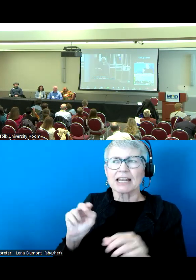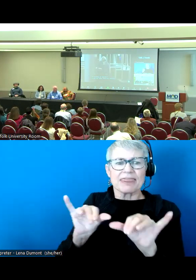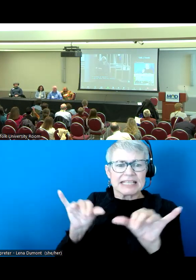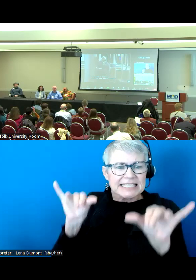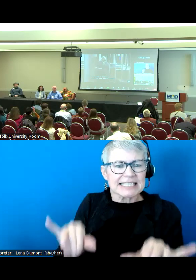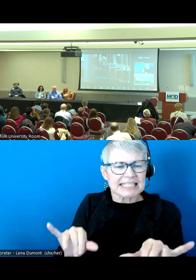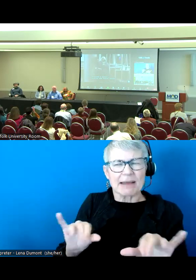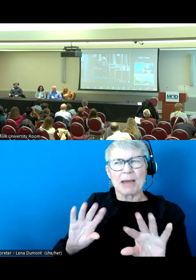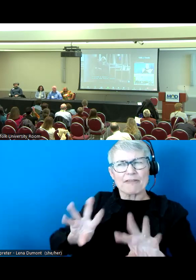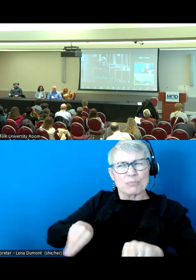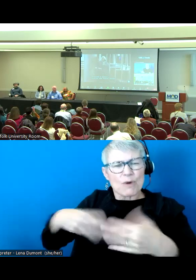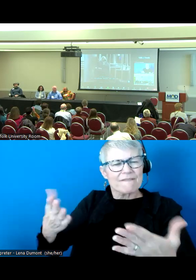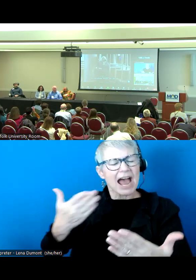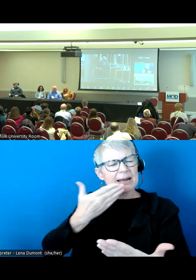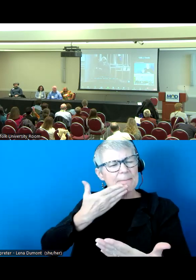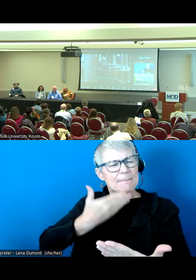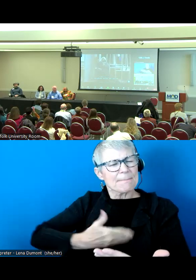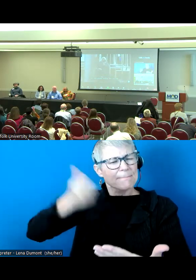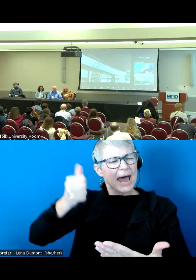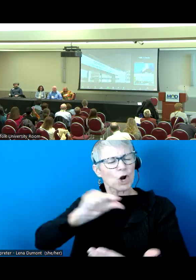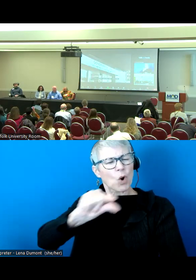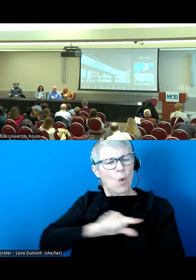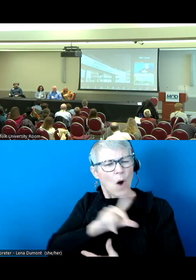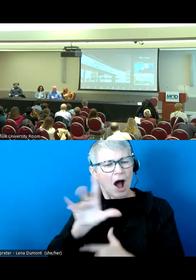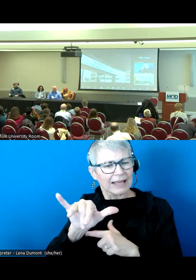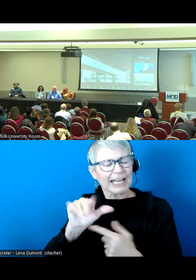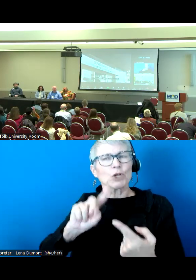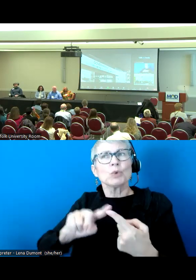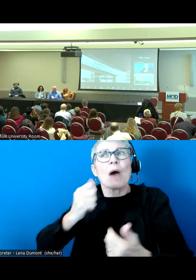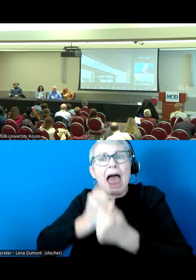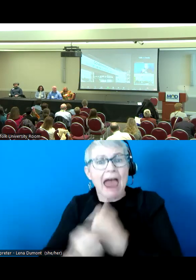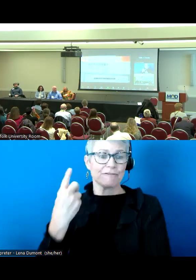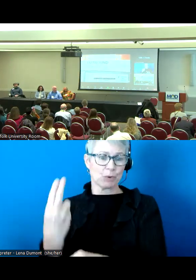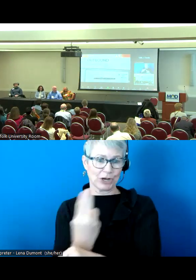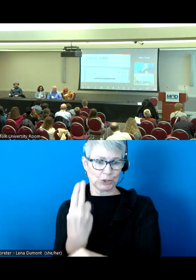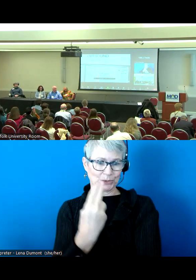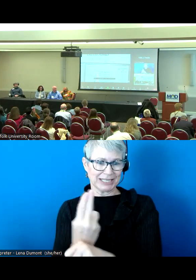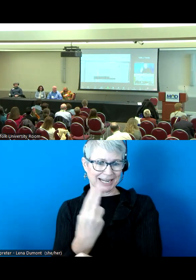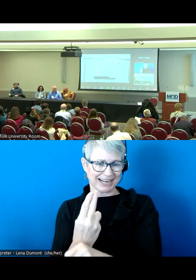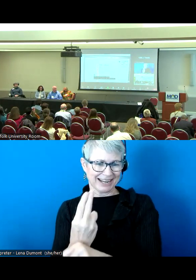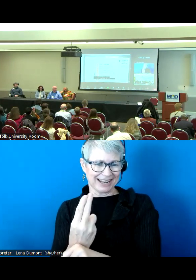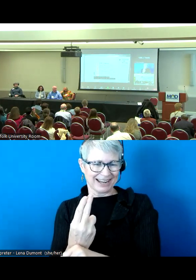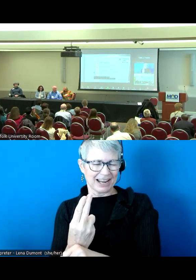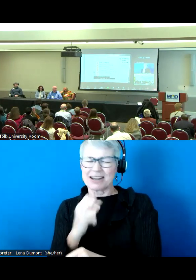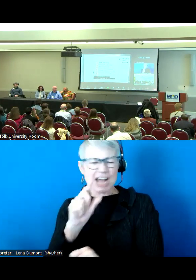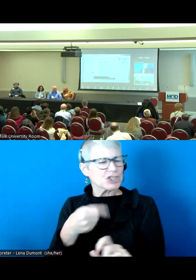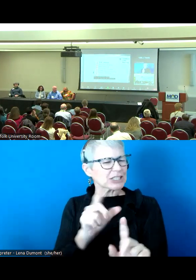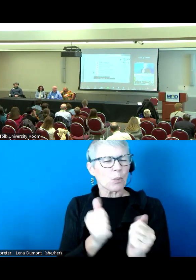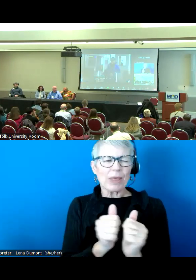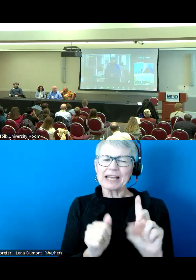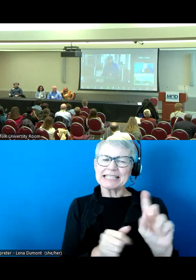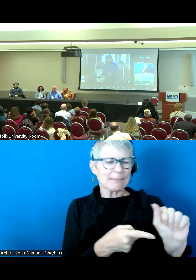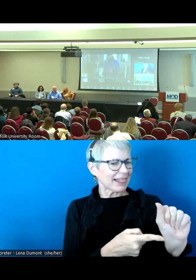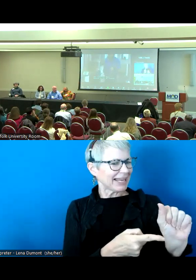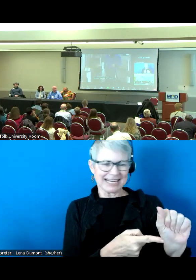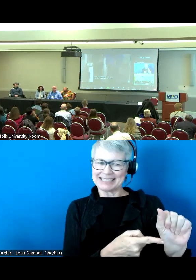provided a better quality and better access to everybody using the system. Our signage is clearer, our stations have better paths